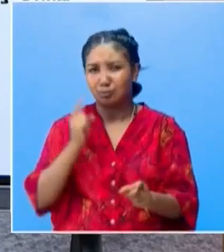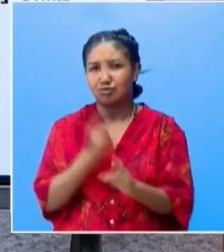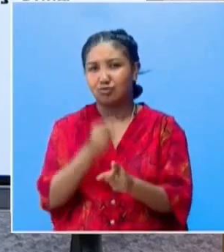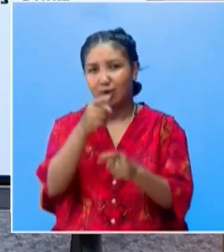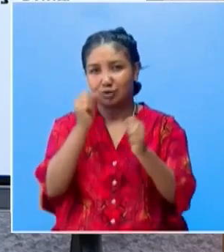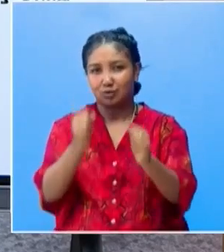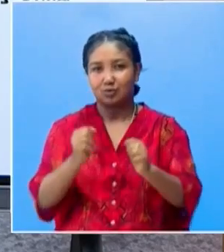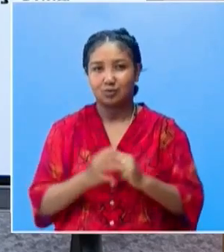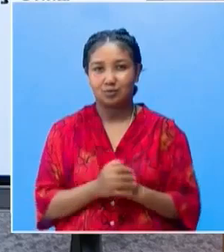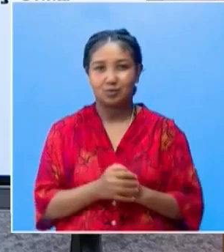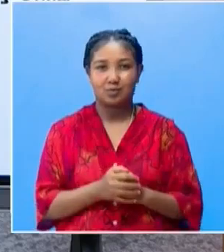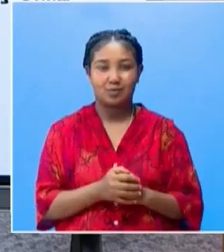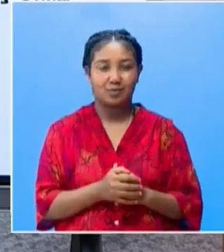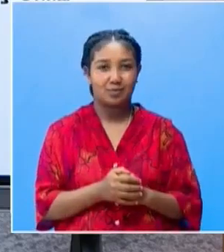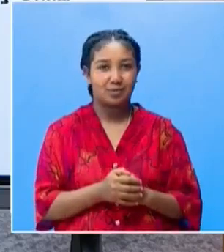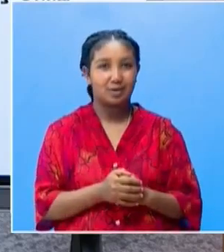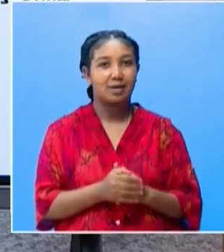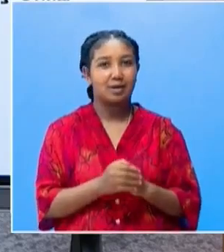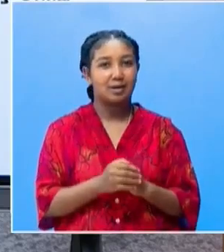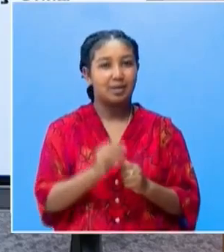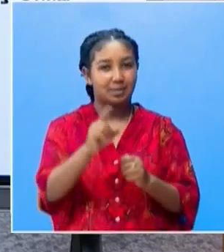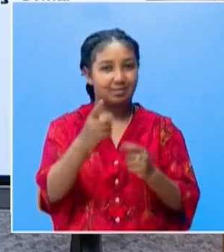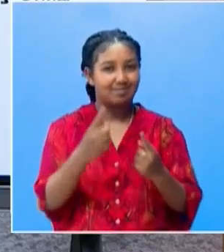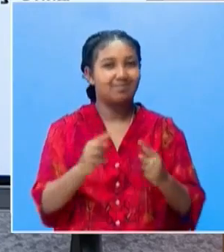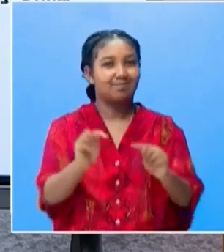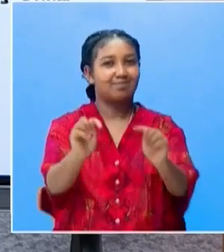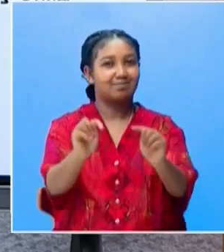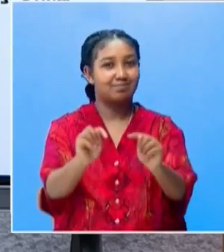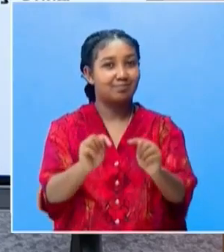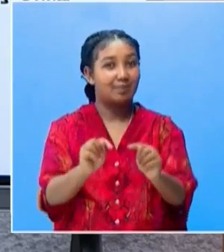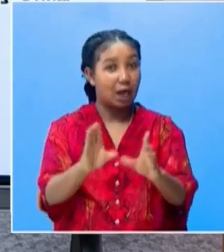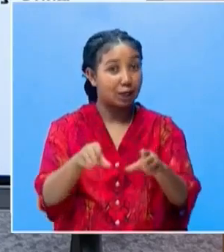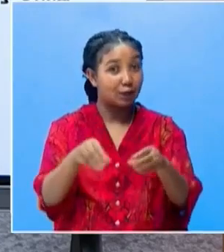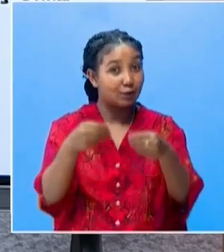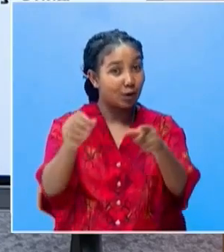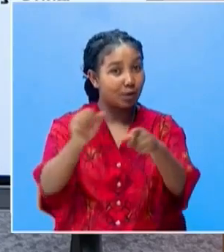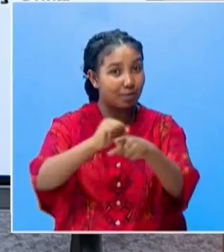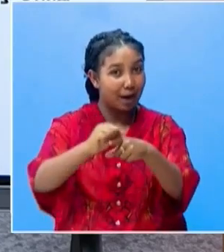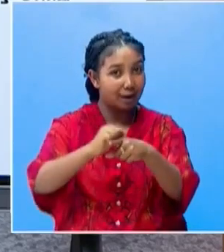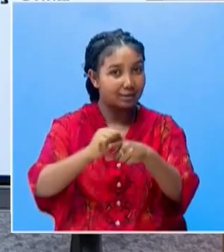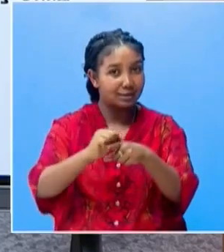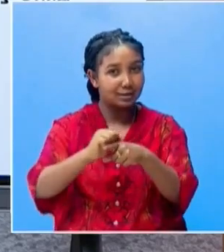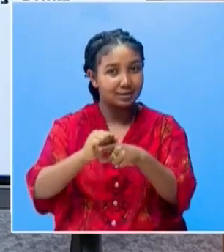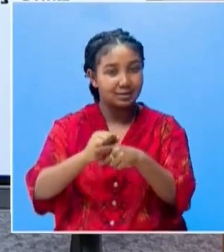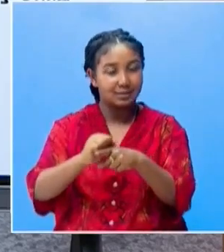that. Let me test you. I will give you a practice,